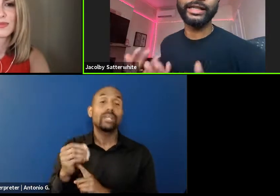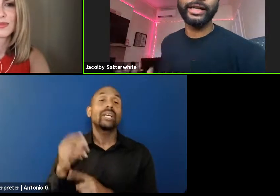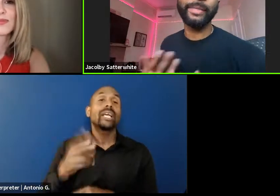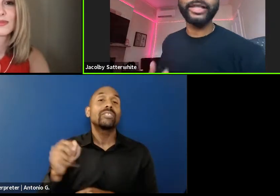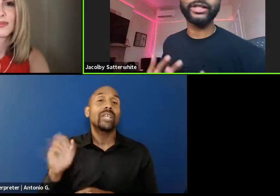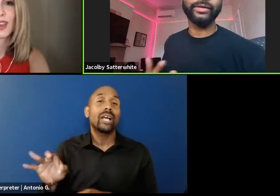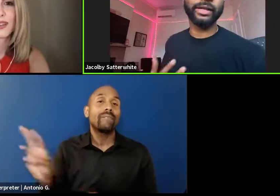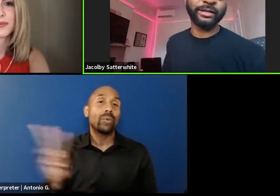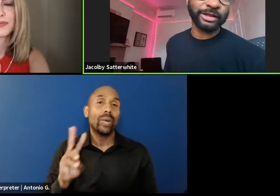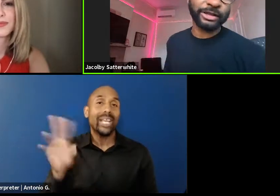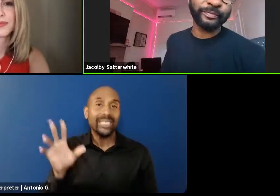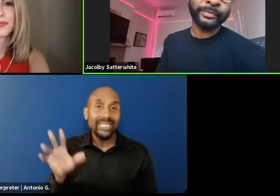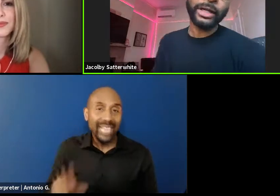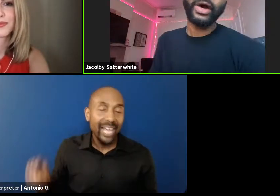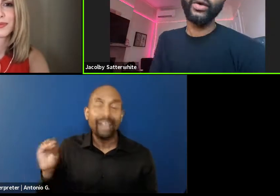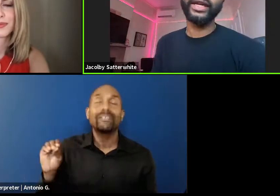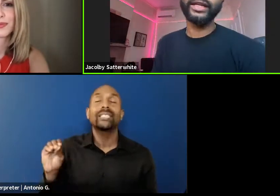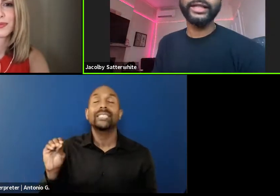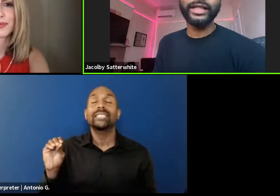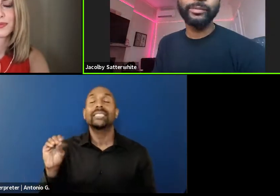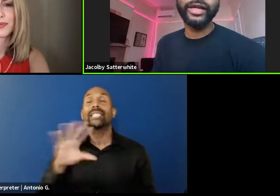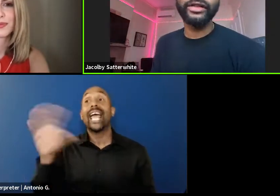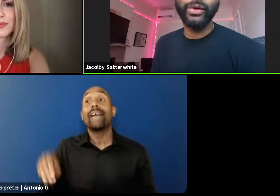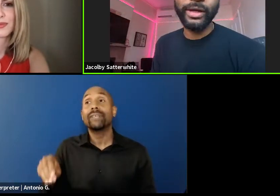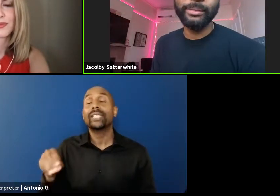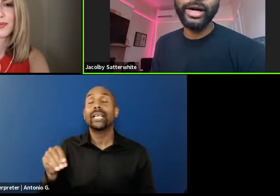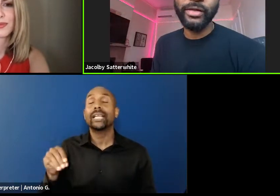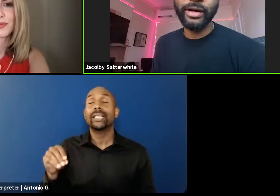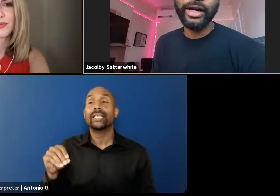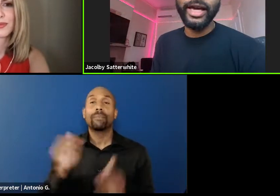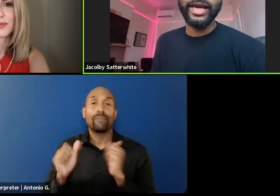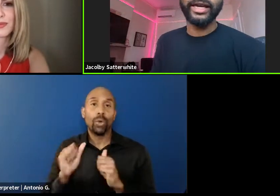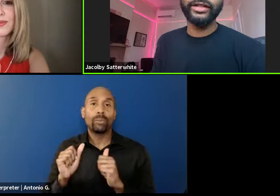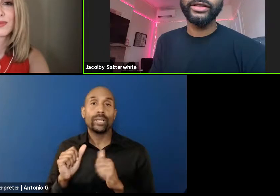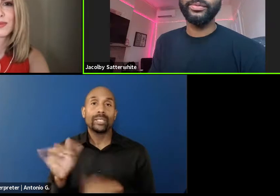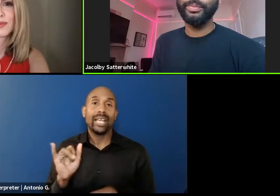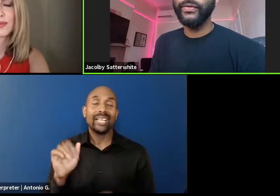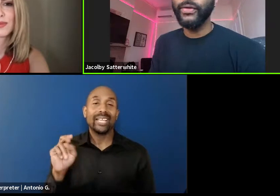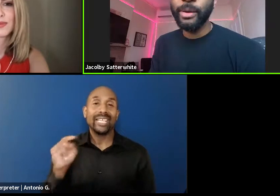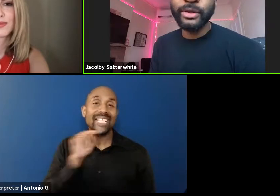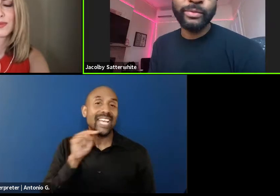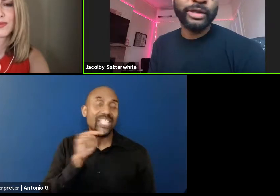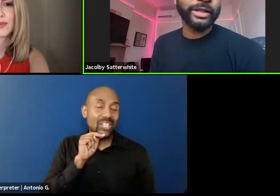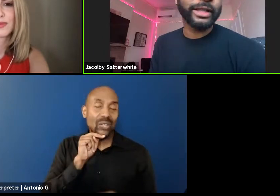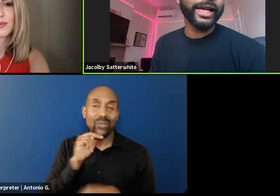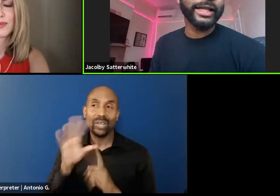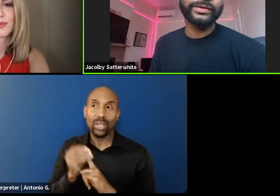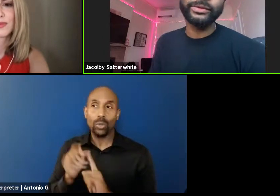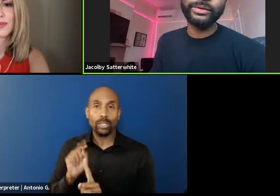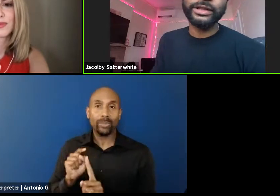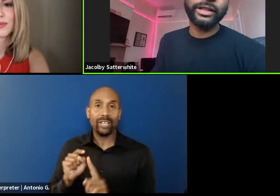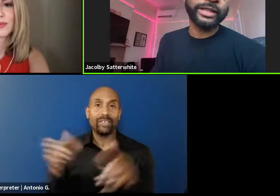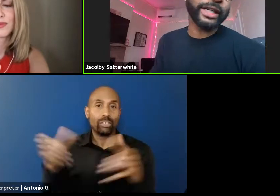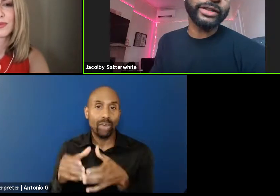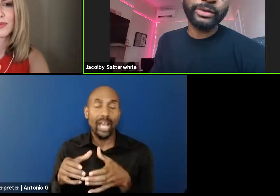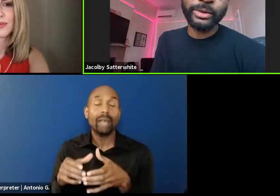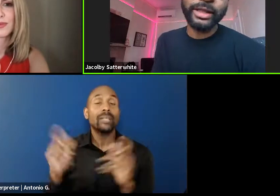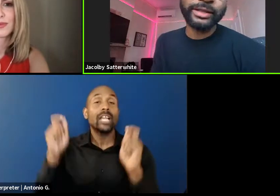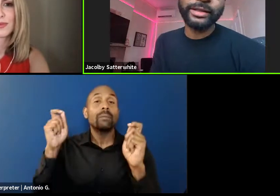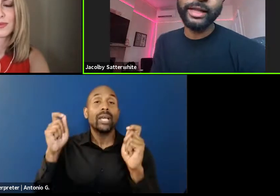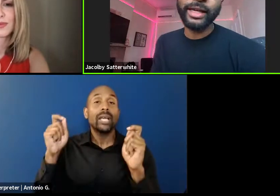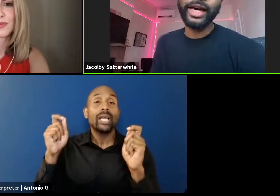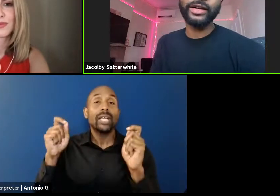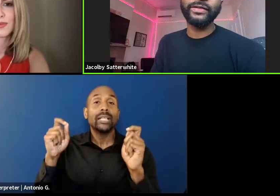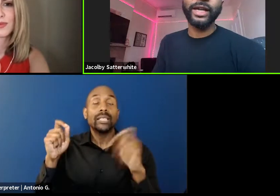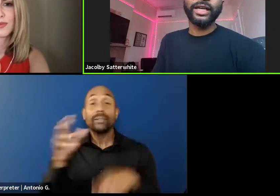Nigerian Gelede masquerade culture, where they celebrate the Queen Mother in this performance ritual that lasts for days or